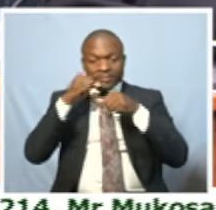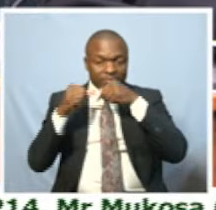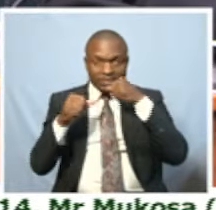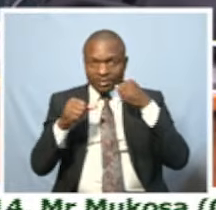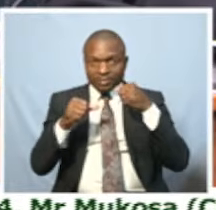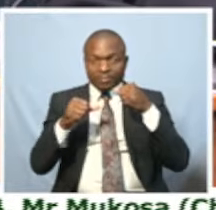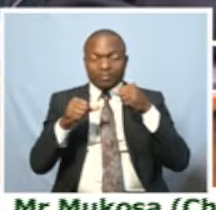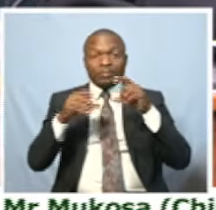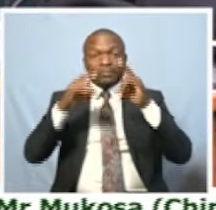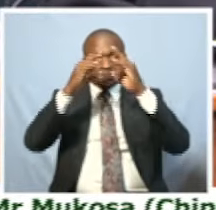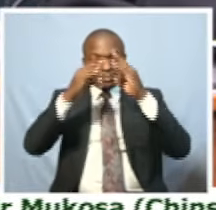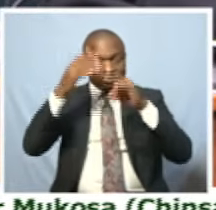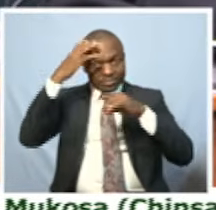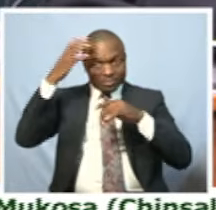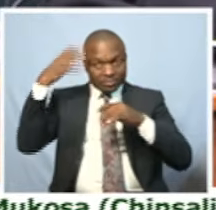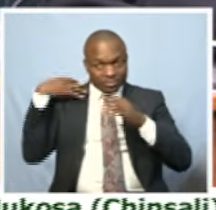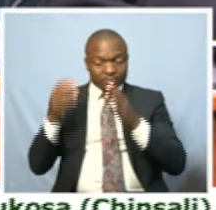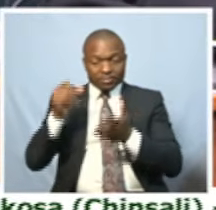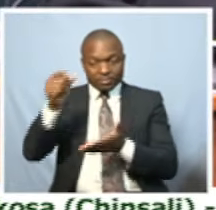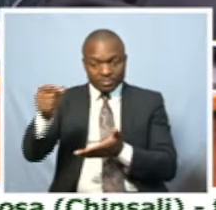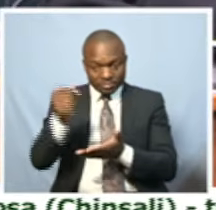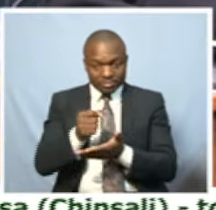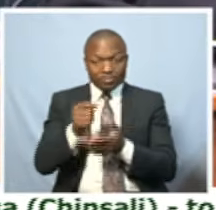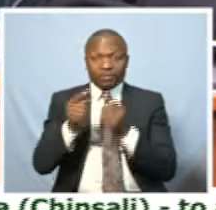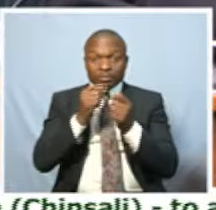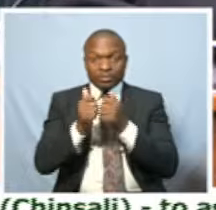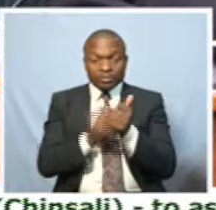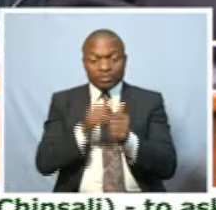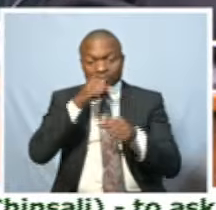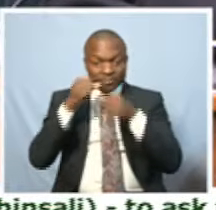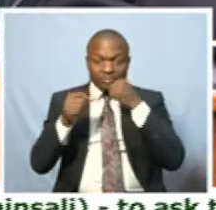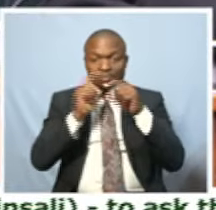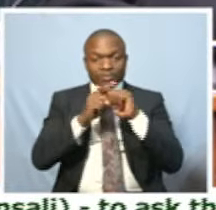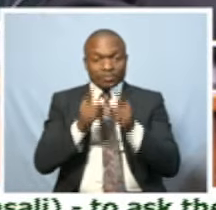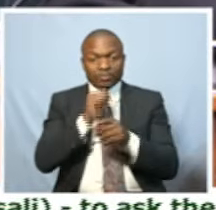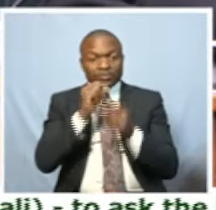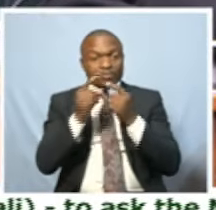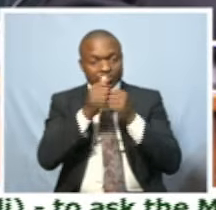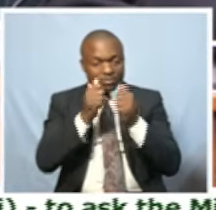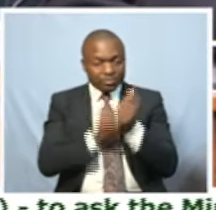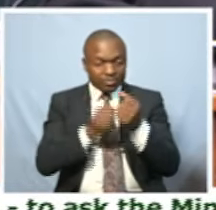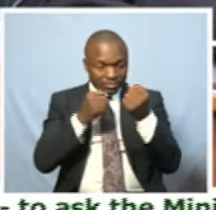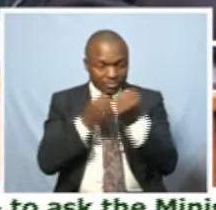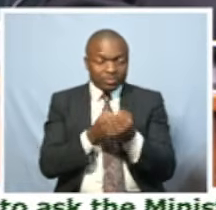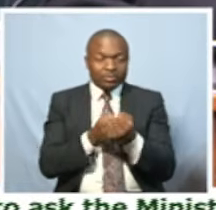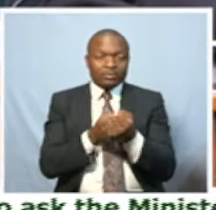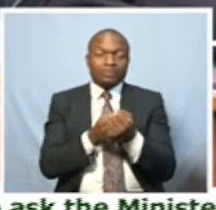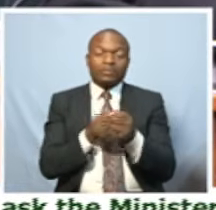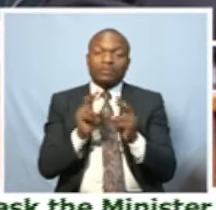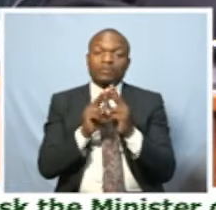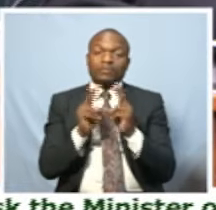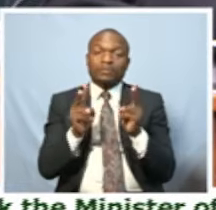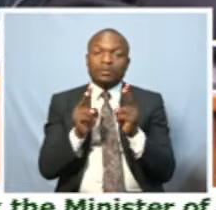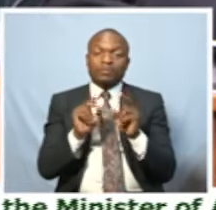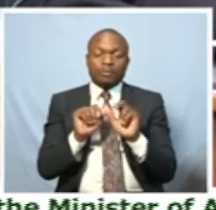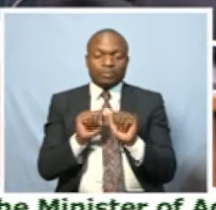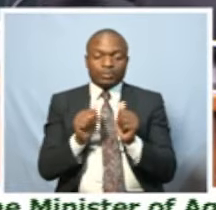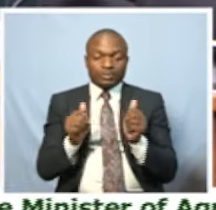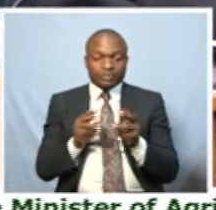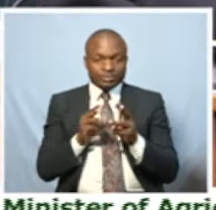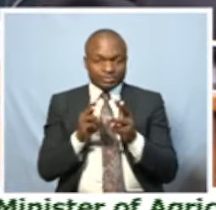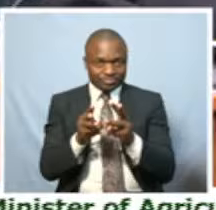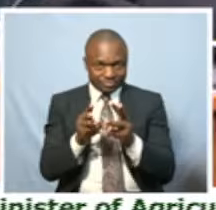be employed? Because we are all talking about agriculture, but we hardly talk about supporting it in a very, very effective